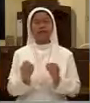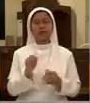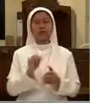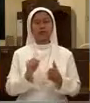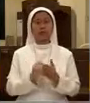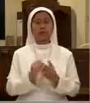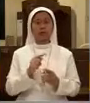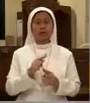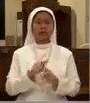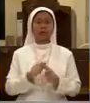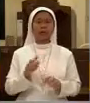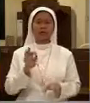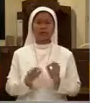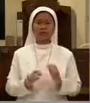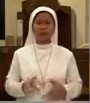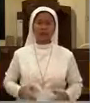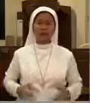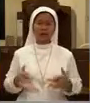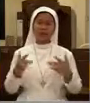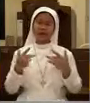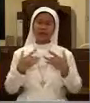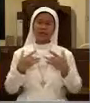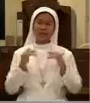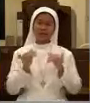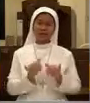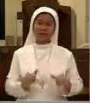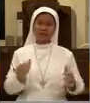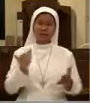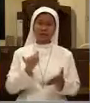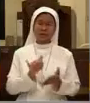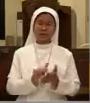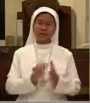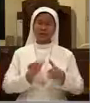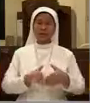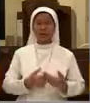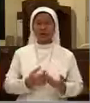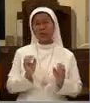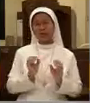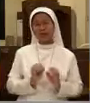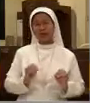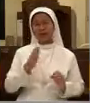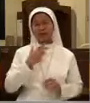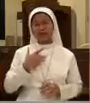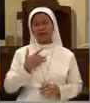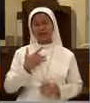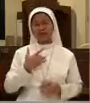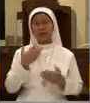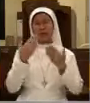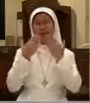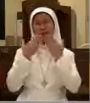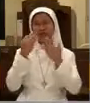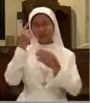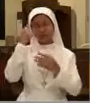But if life is like that, no sense of gift, even my work